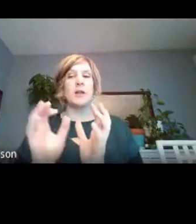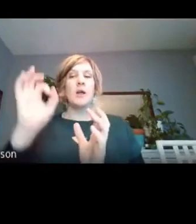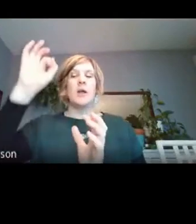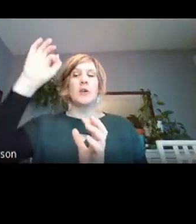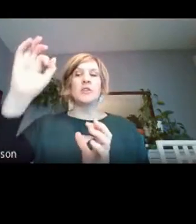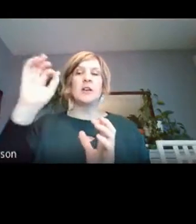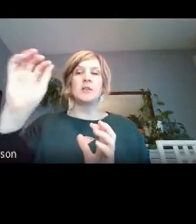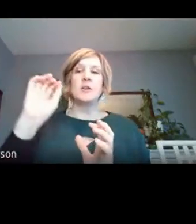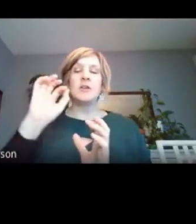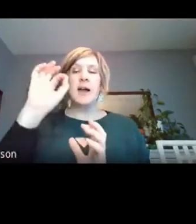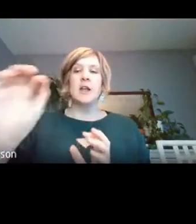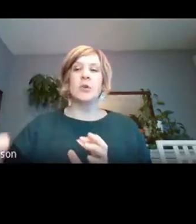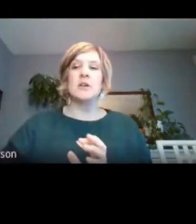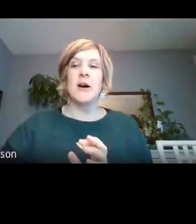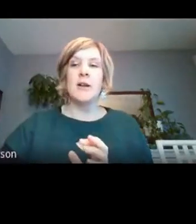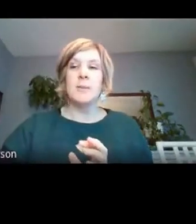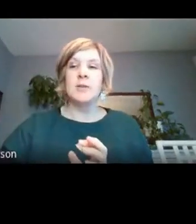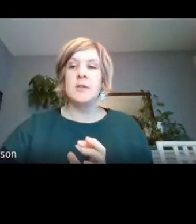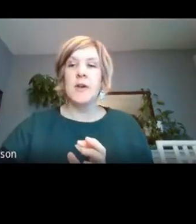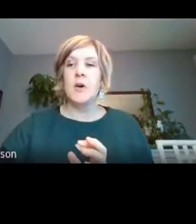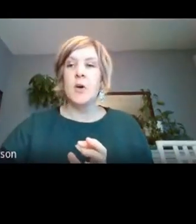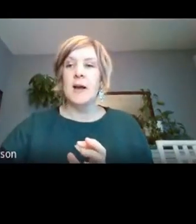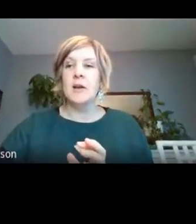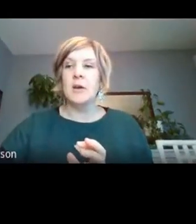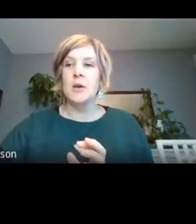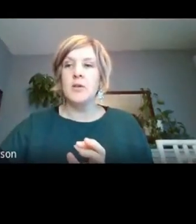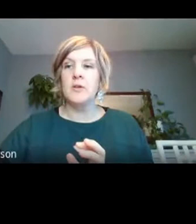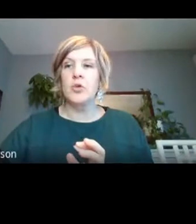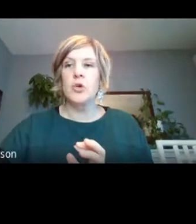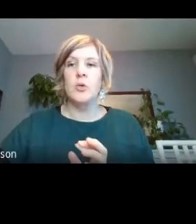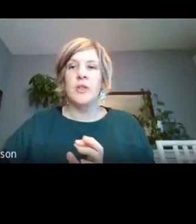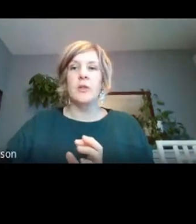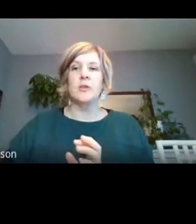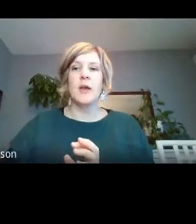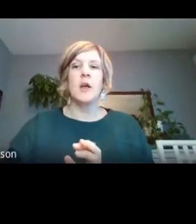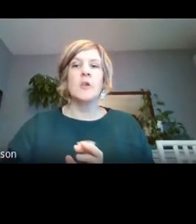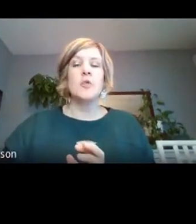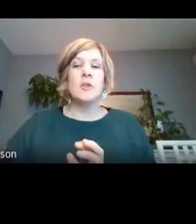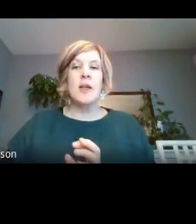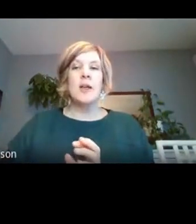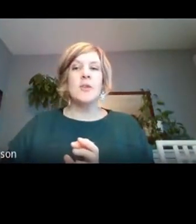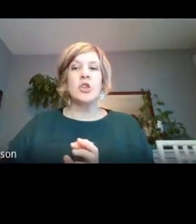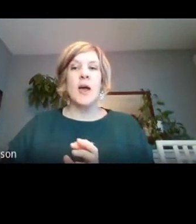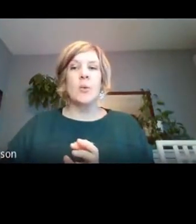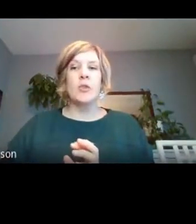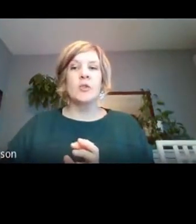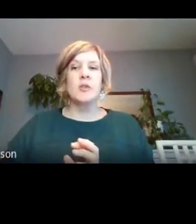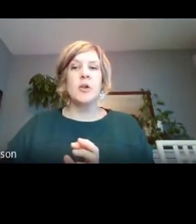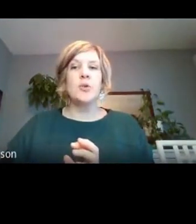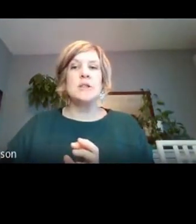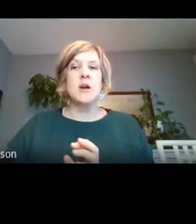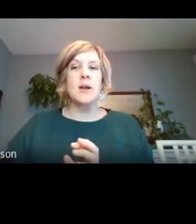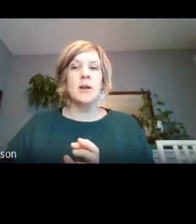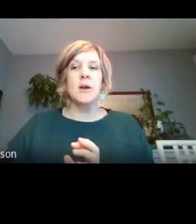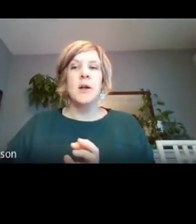in this meet they're seeing a little tiny green dot and i'm going to see if i can go back here and show you what that looks like so just like in the chat where there's